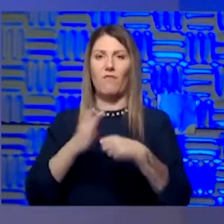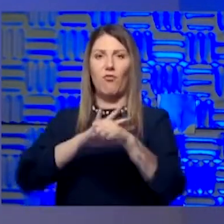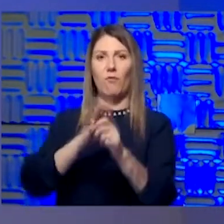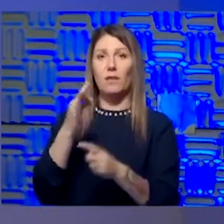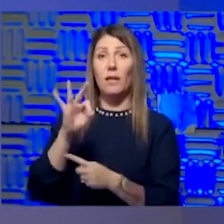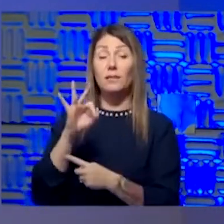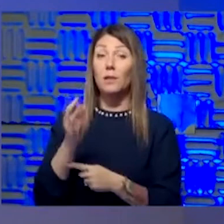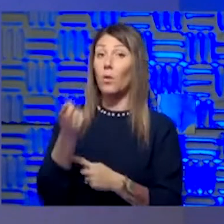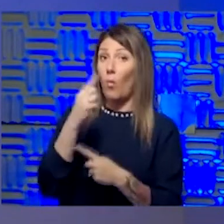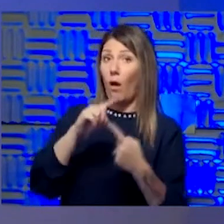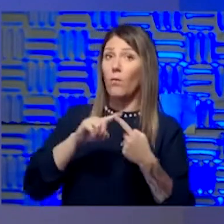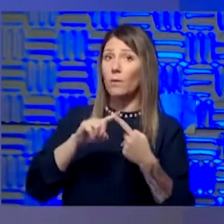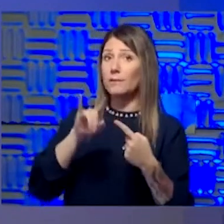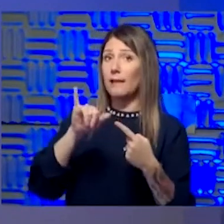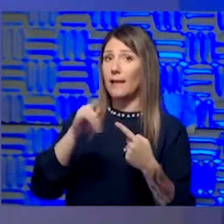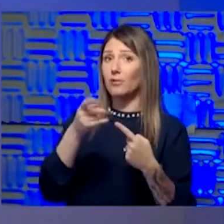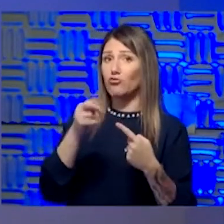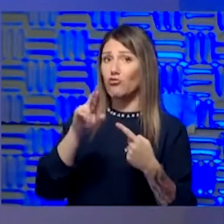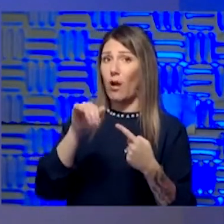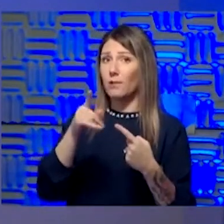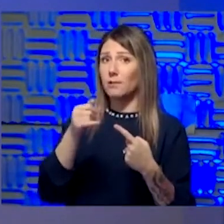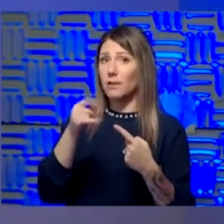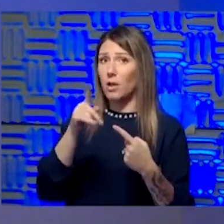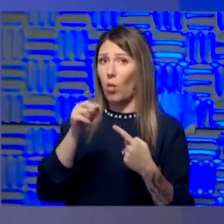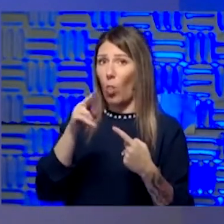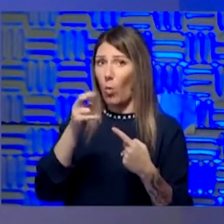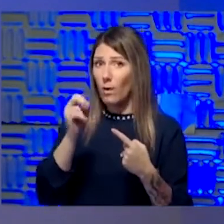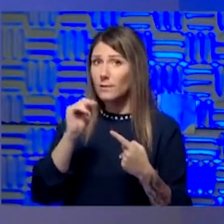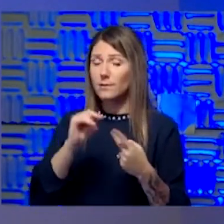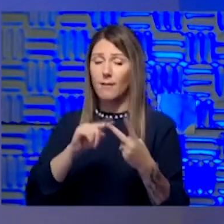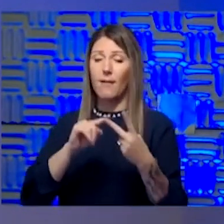hydroxychloroquine. The other was azithromycin, and using them in